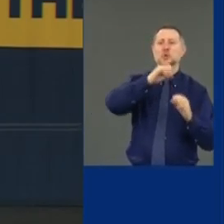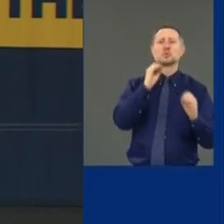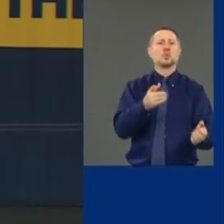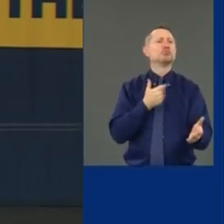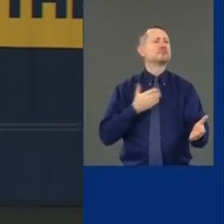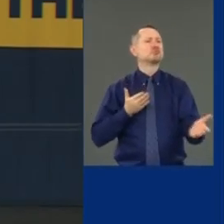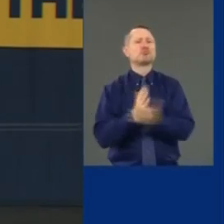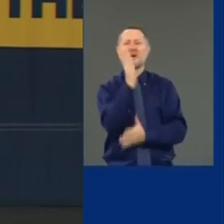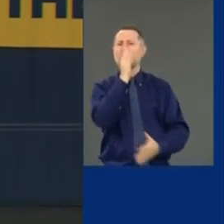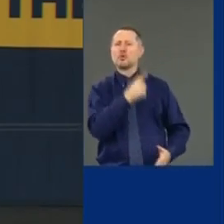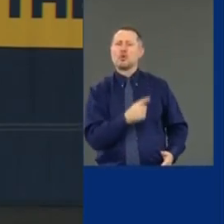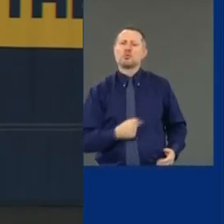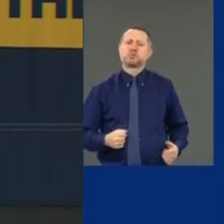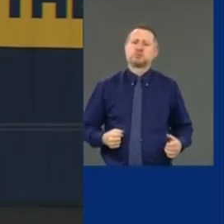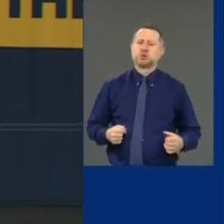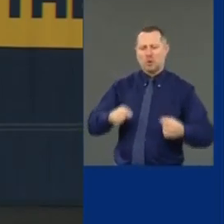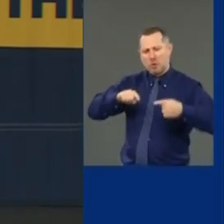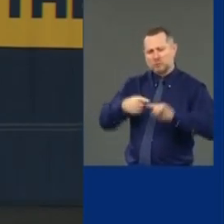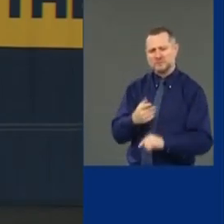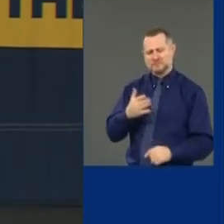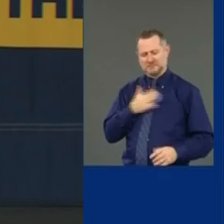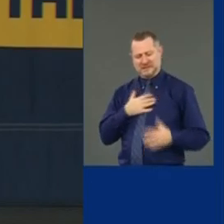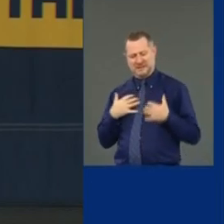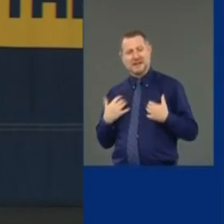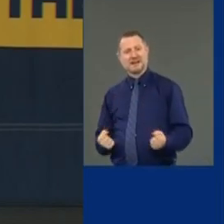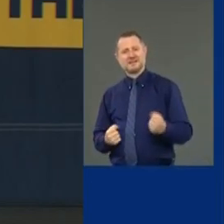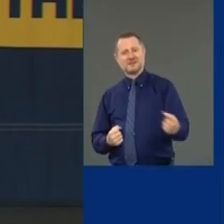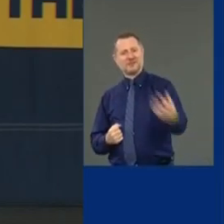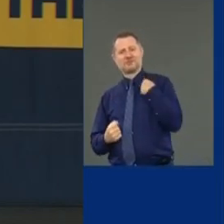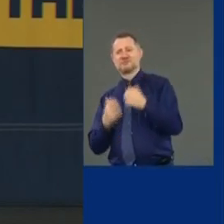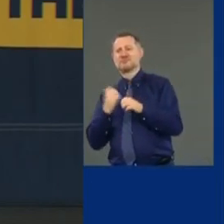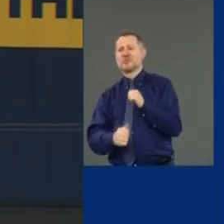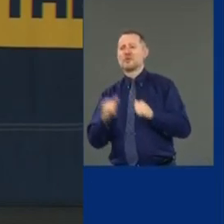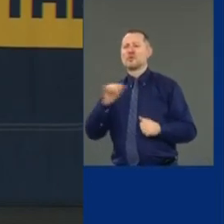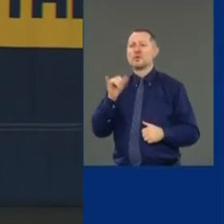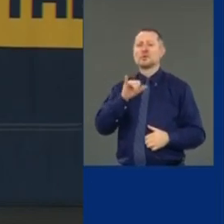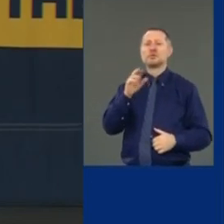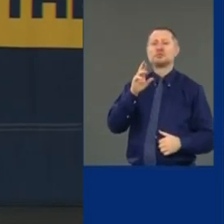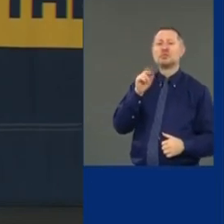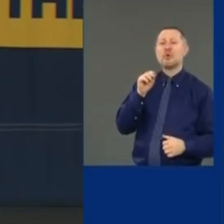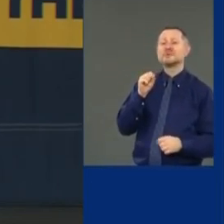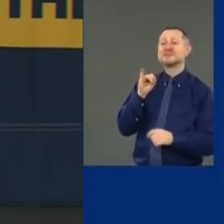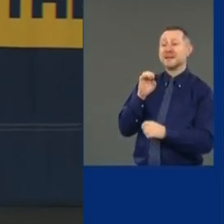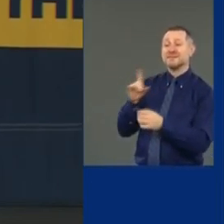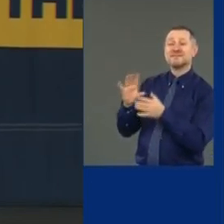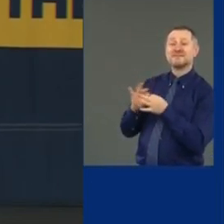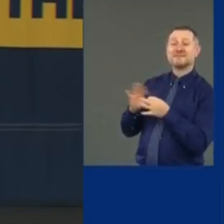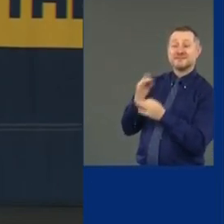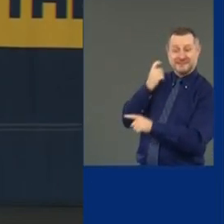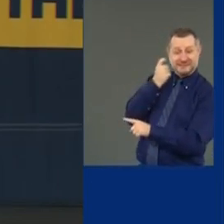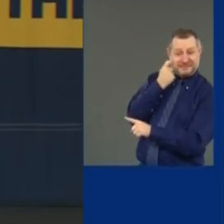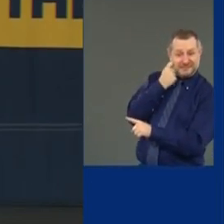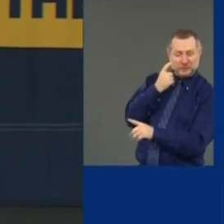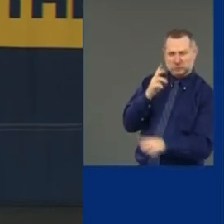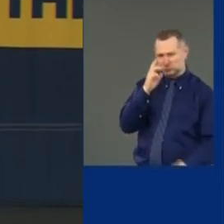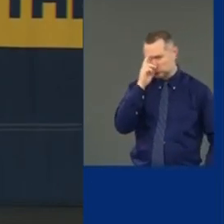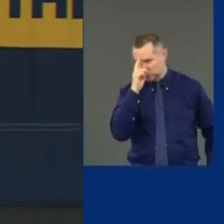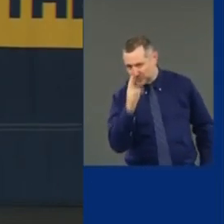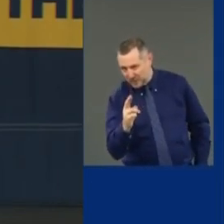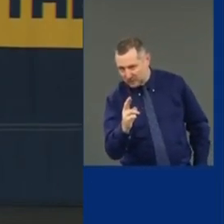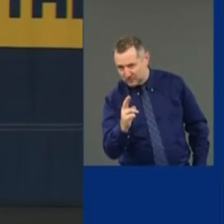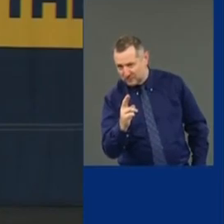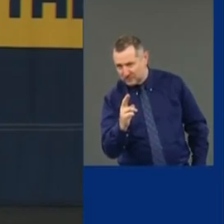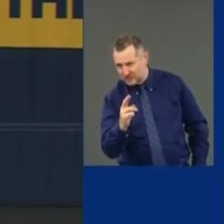jeopardize my health. So it is, as Rosie said, it's respect, it's civic duty,